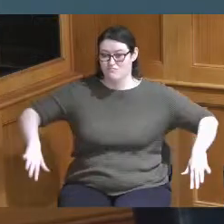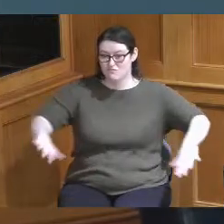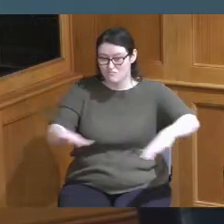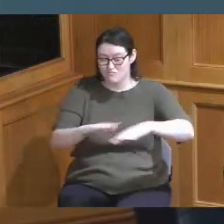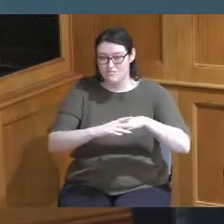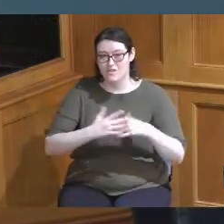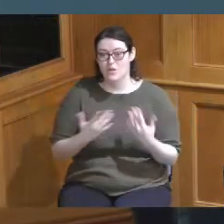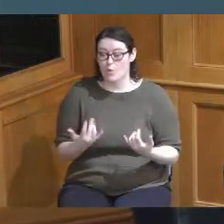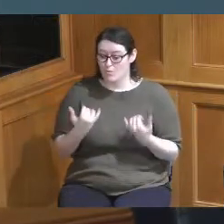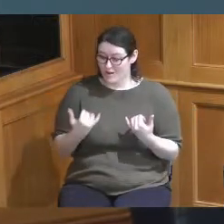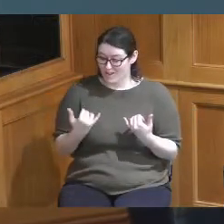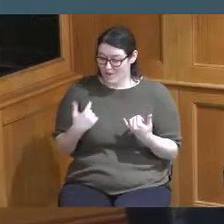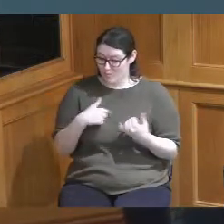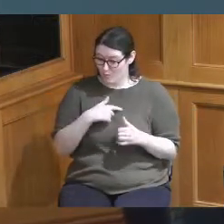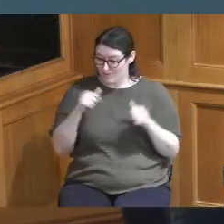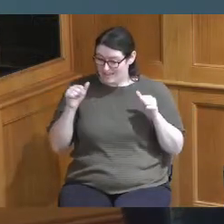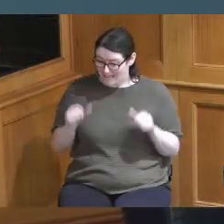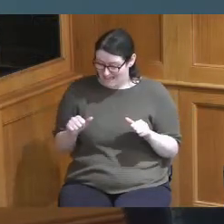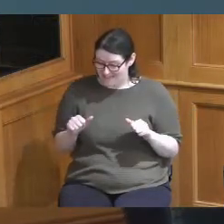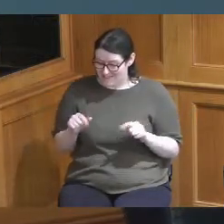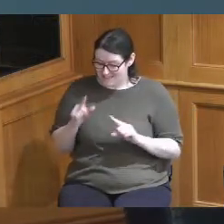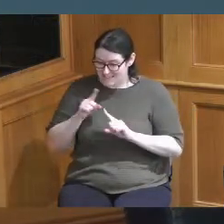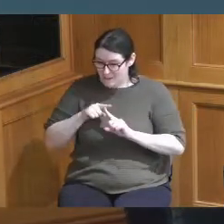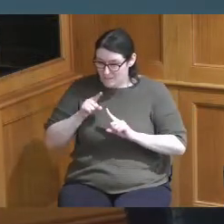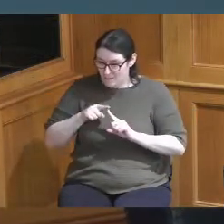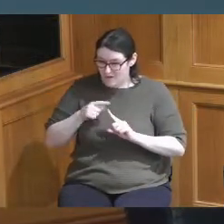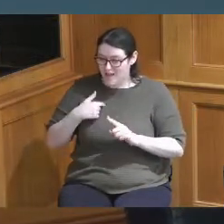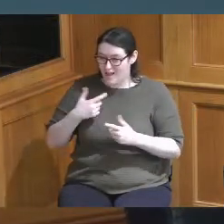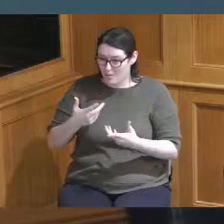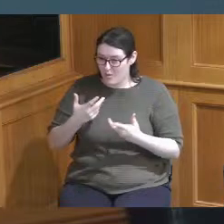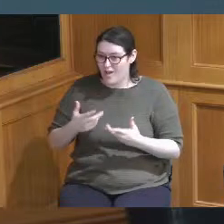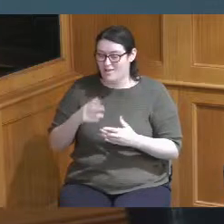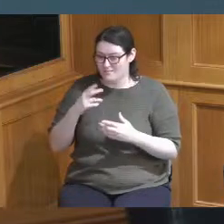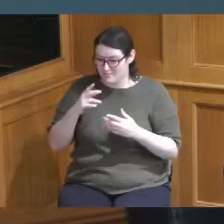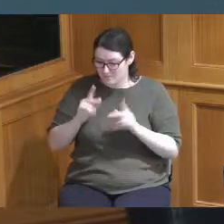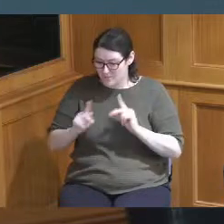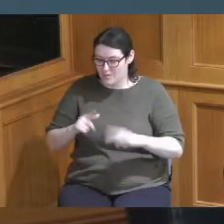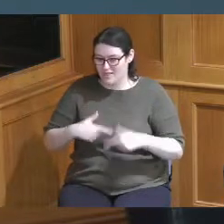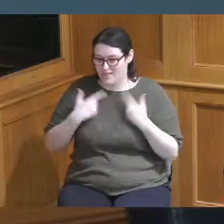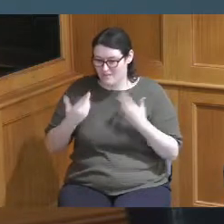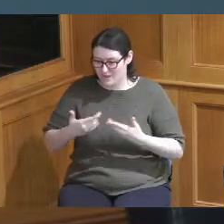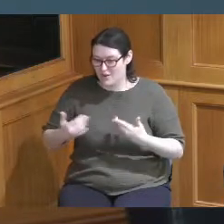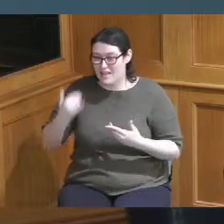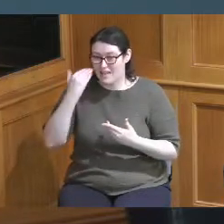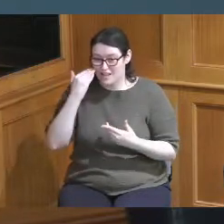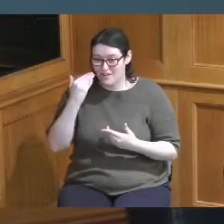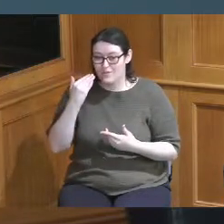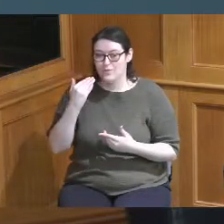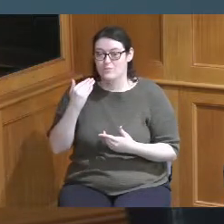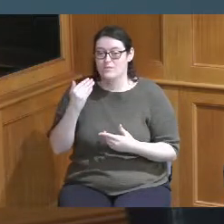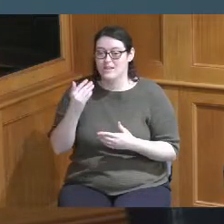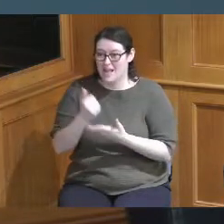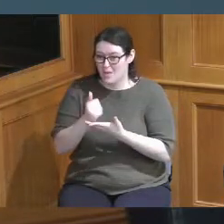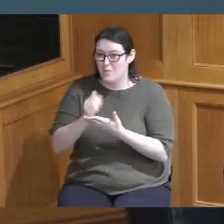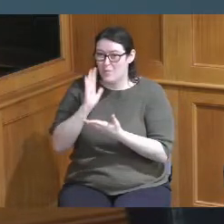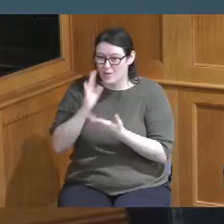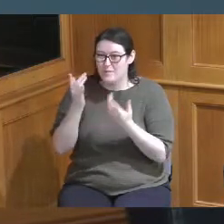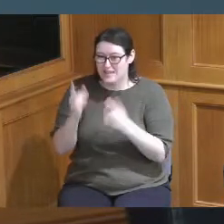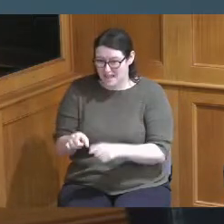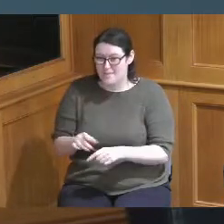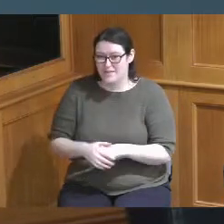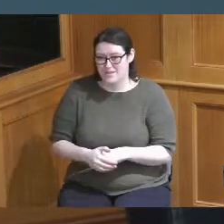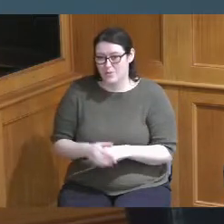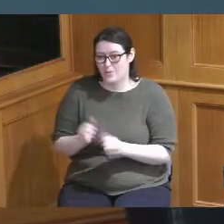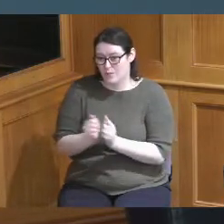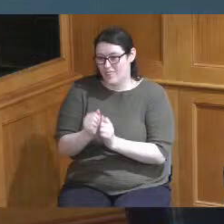we can, for now, I want the residents to know if this passes, that help is on the way with the 30%